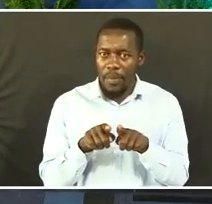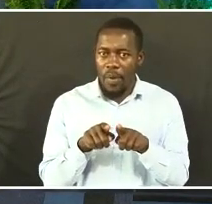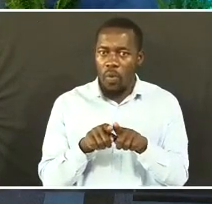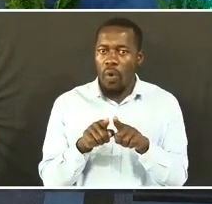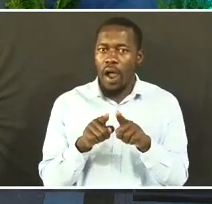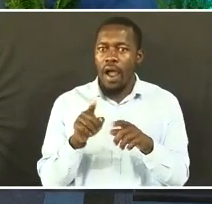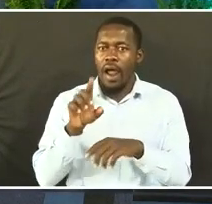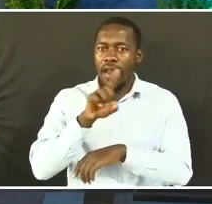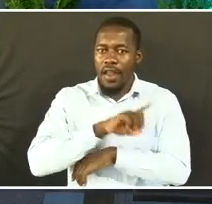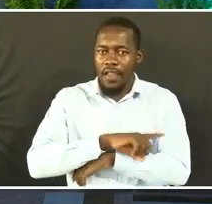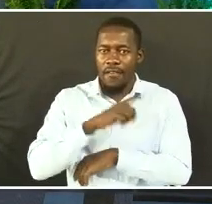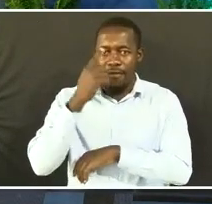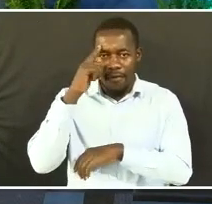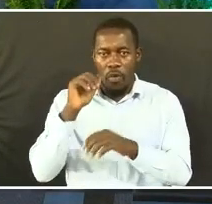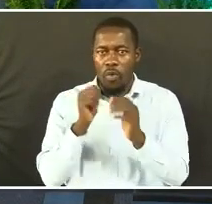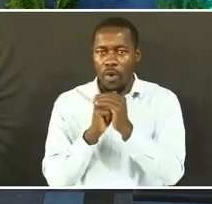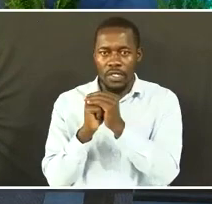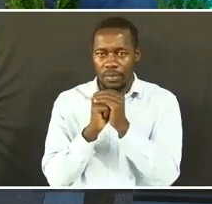worship. Would you say amen?